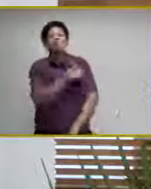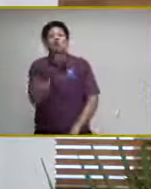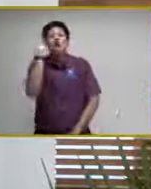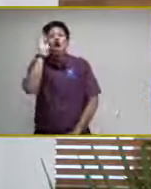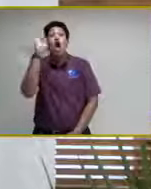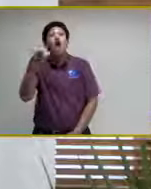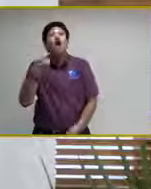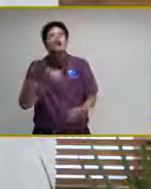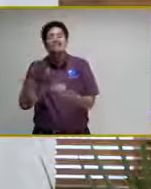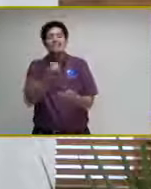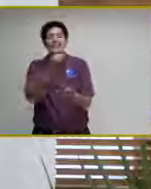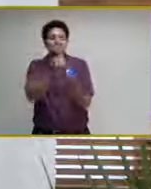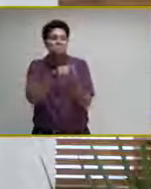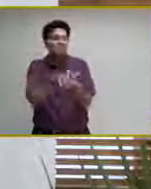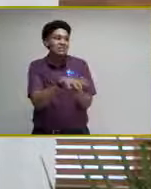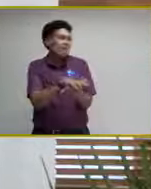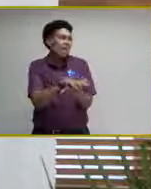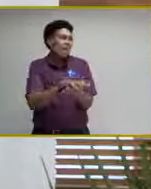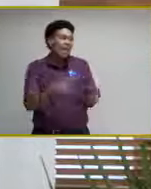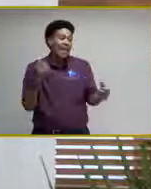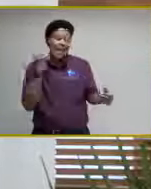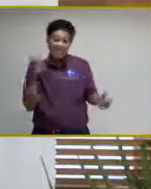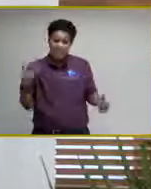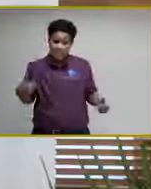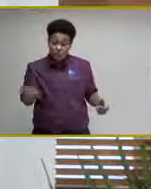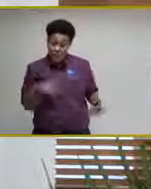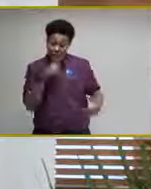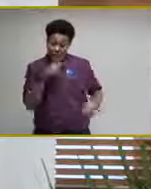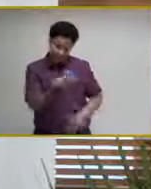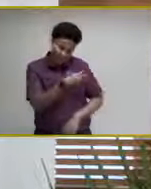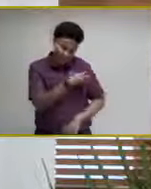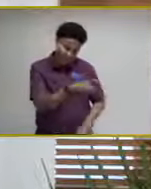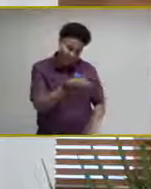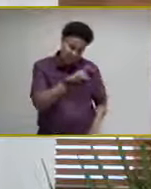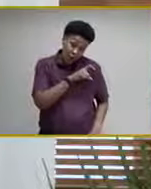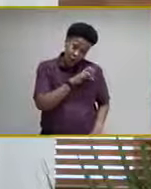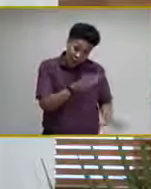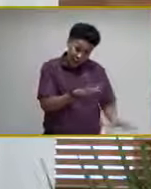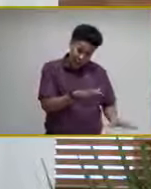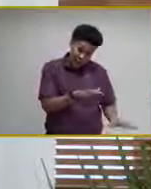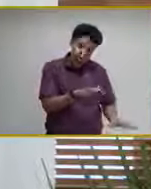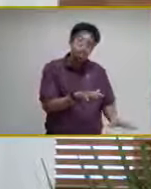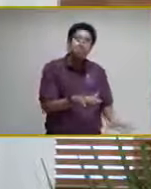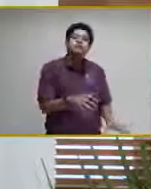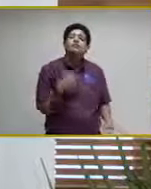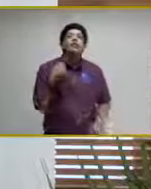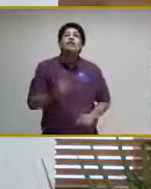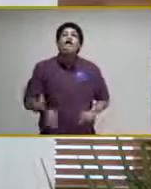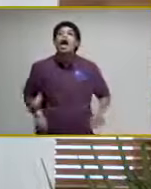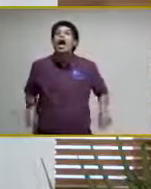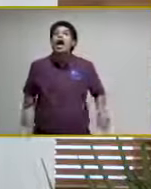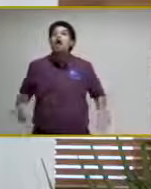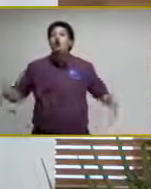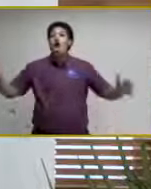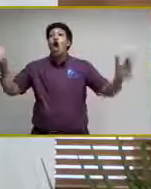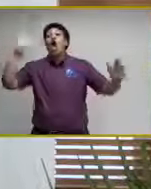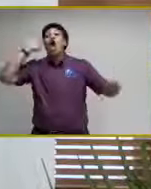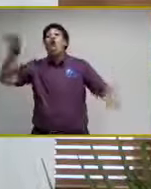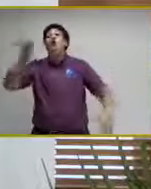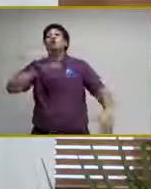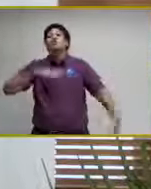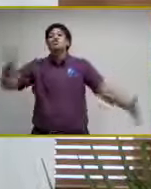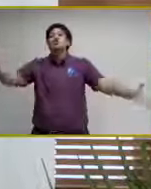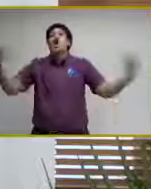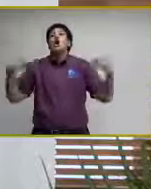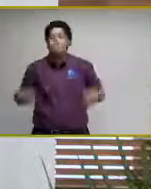in a particular area. So if we are vaccinating police officers, we can't vaccinate the entire police